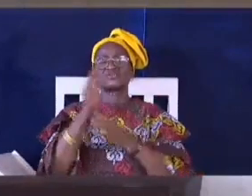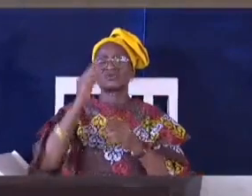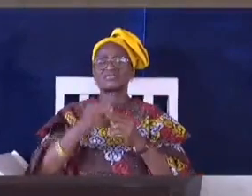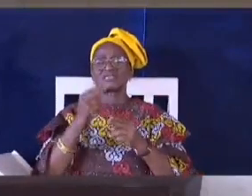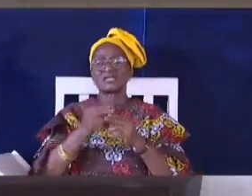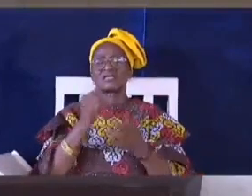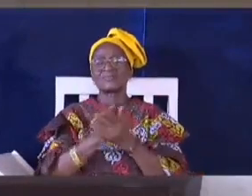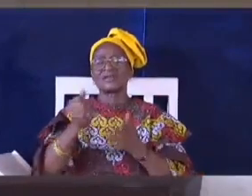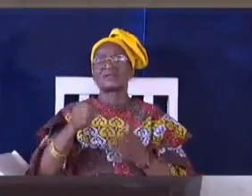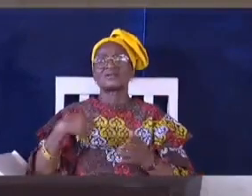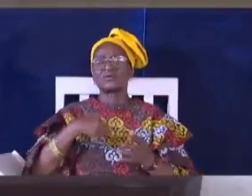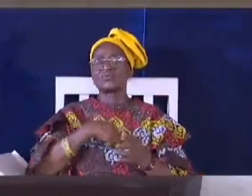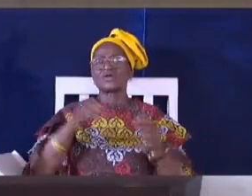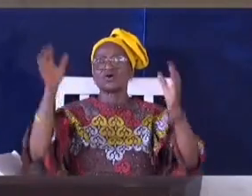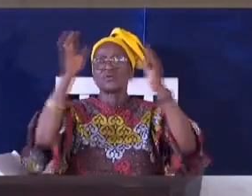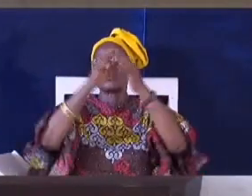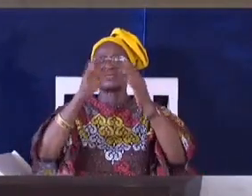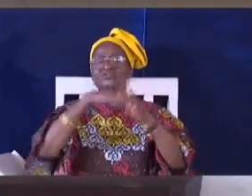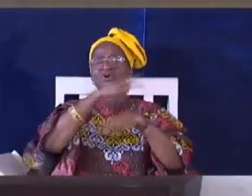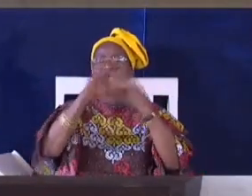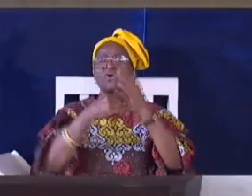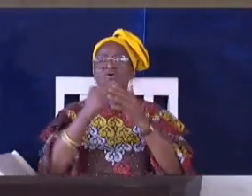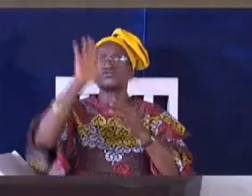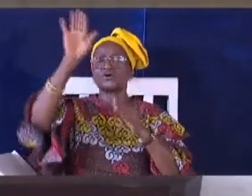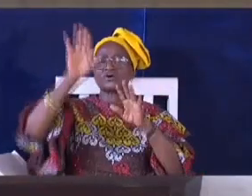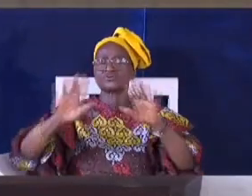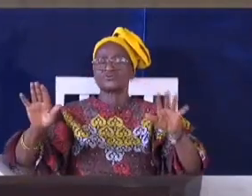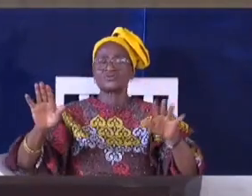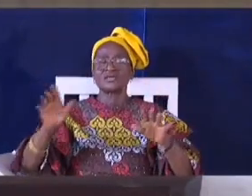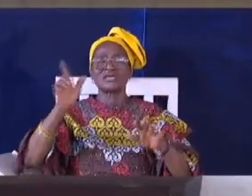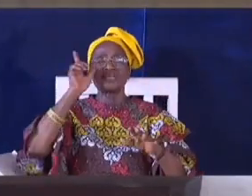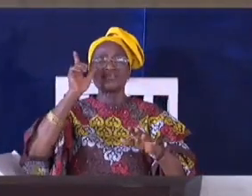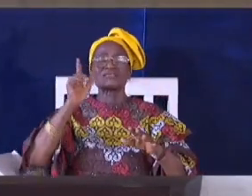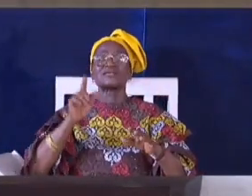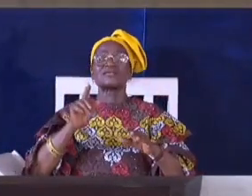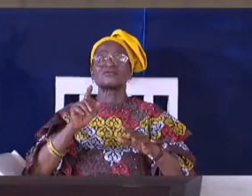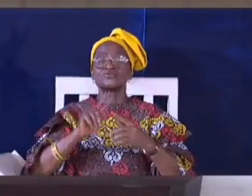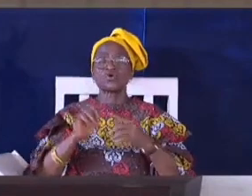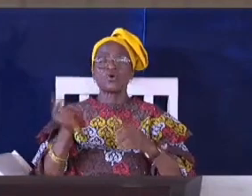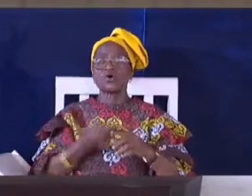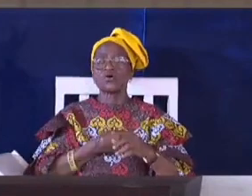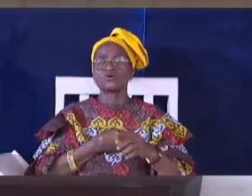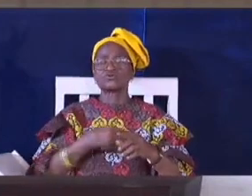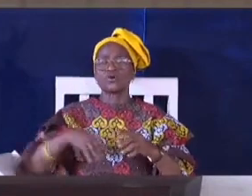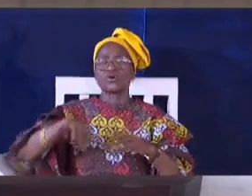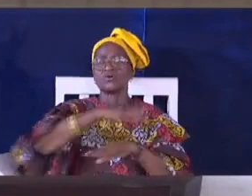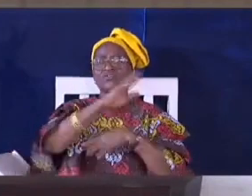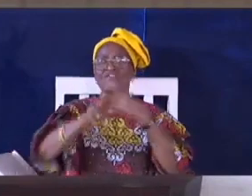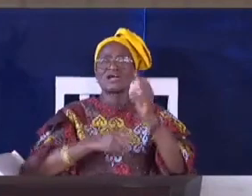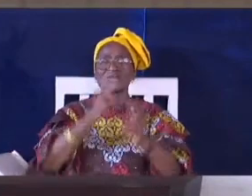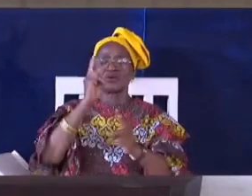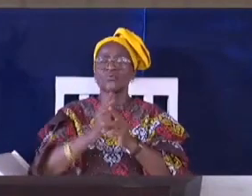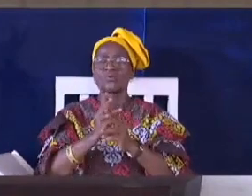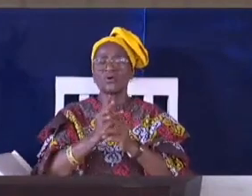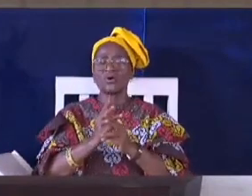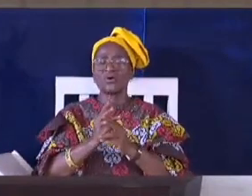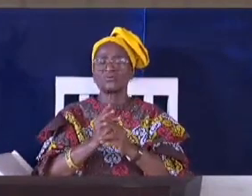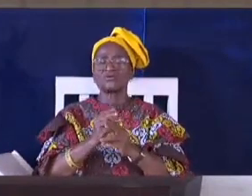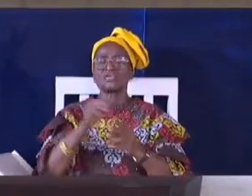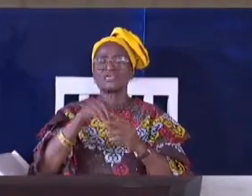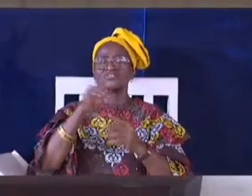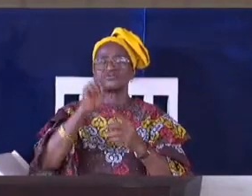name. Commit all your children listening to us all over the world into your hands. This very